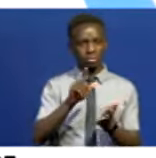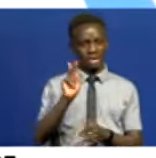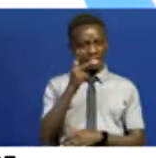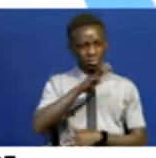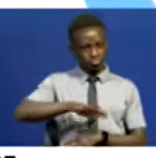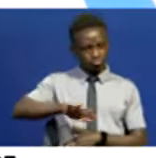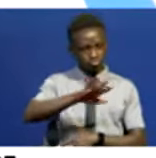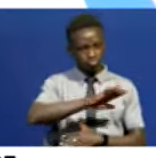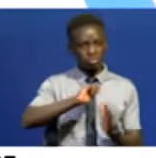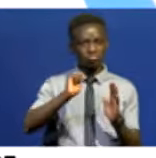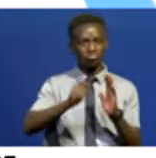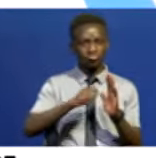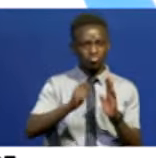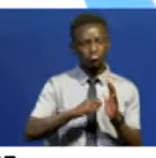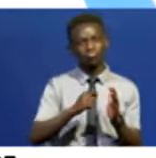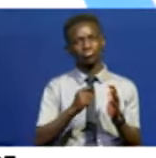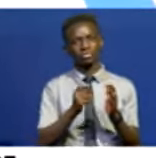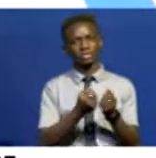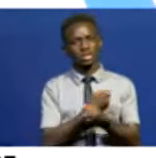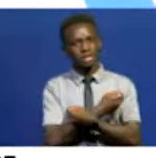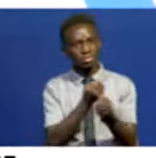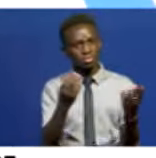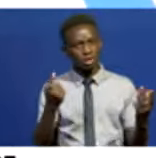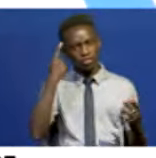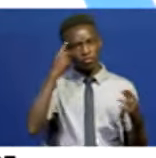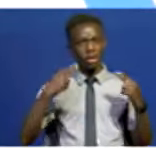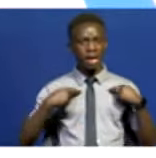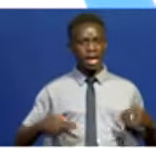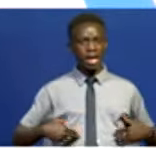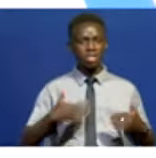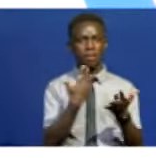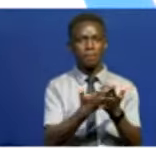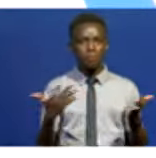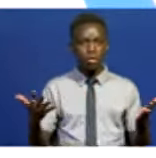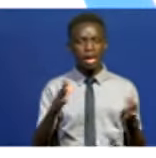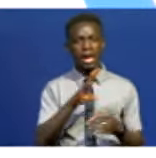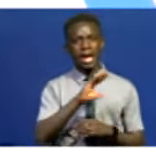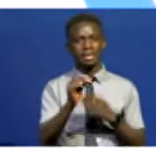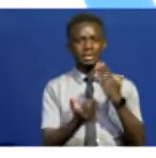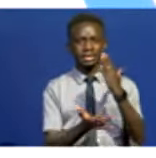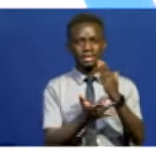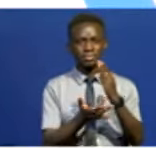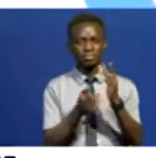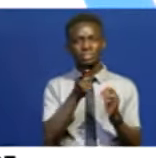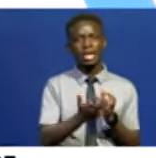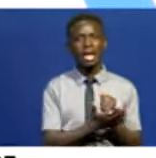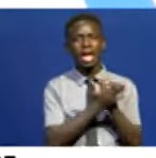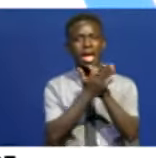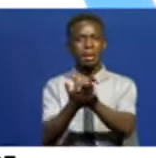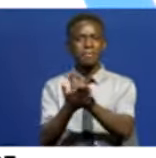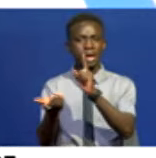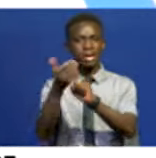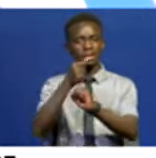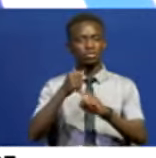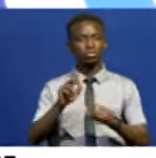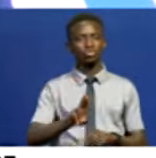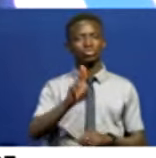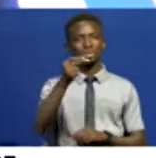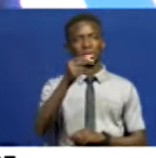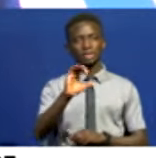and quality essential health products and technologies towards achieving universal healthcare goals,